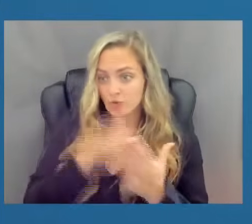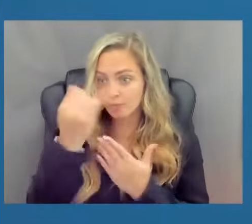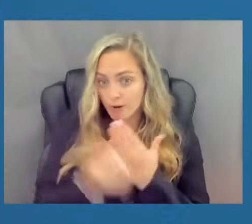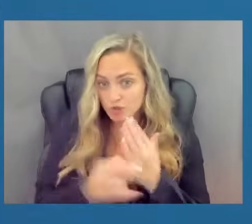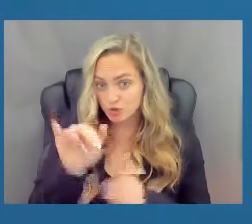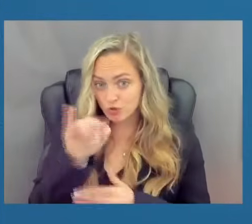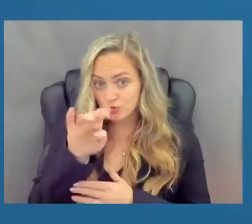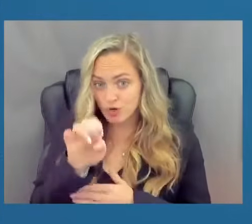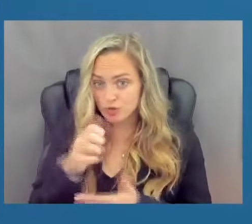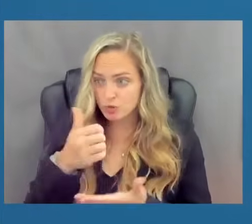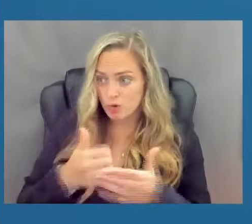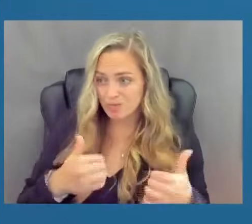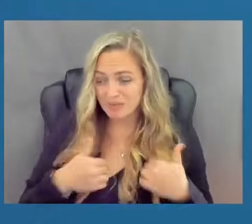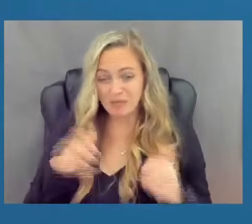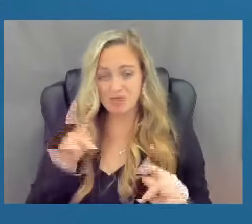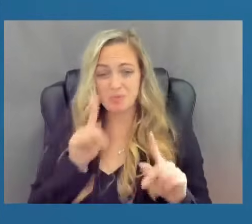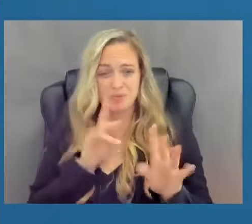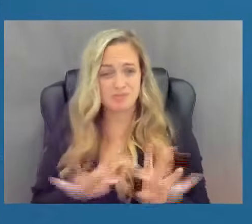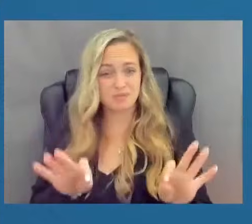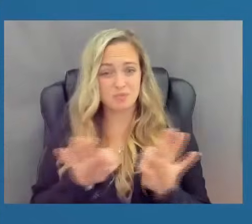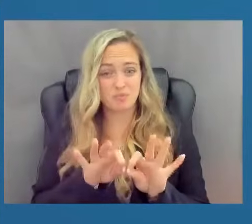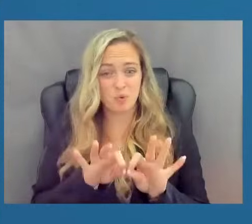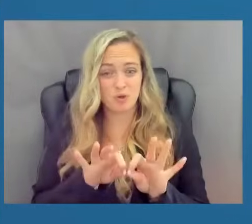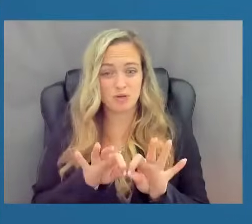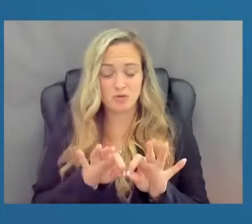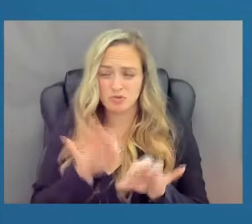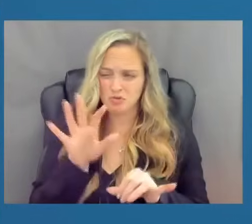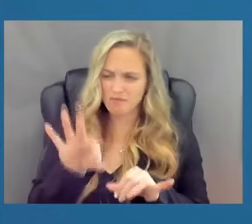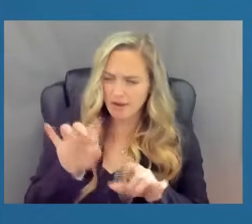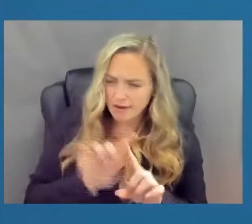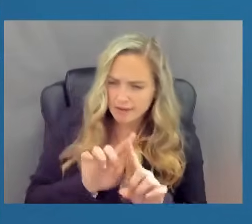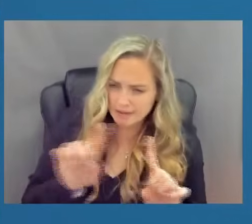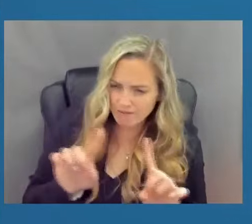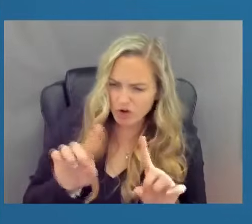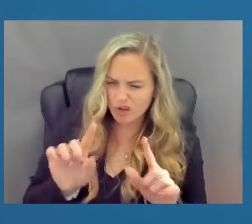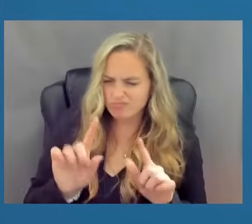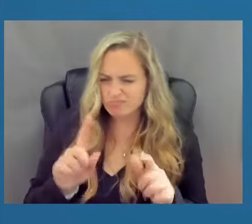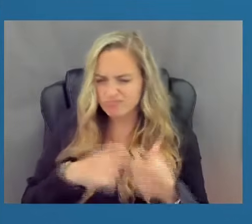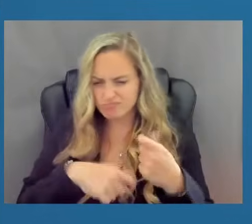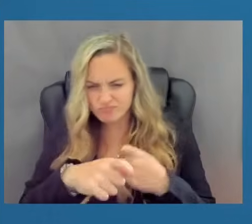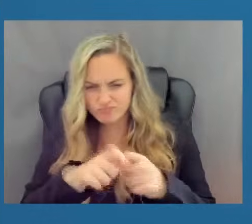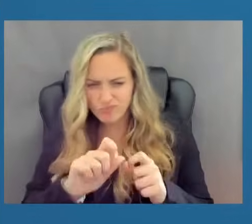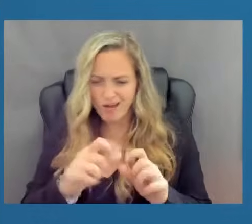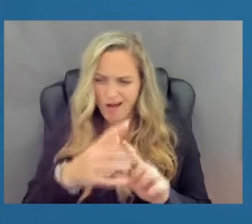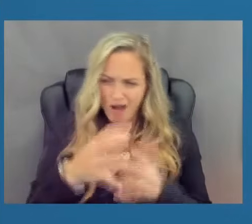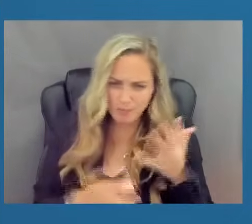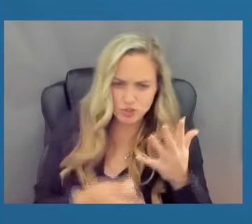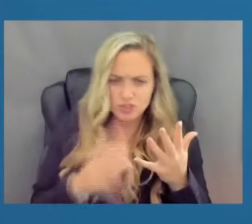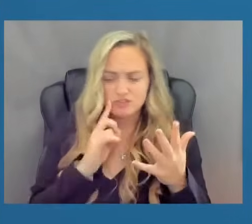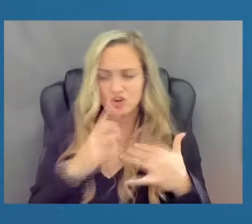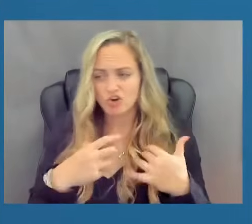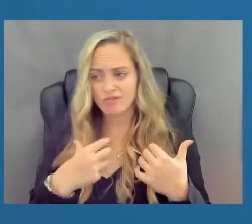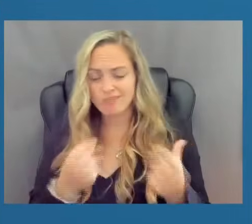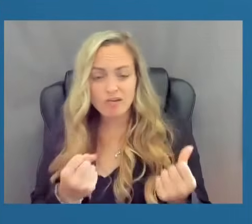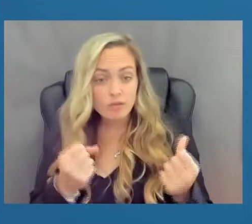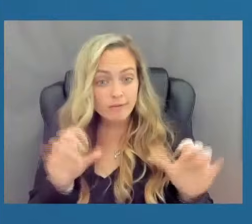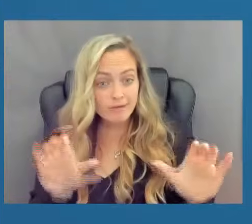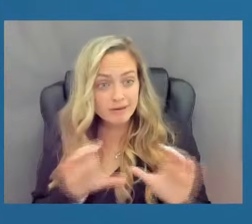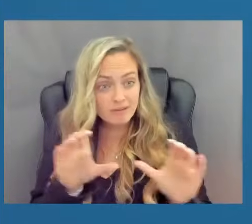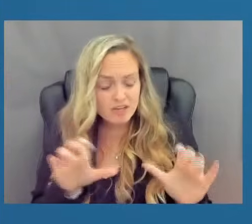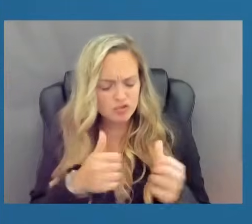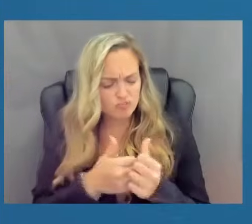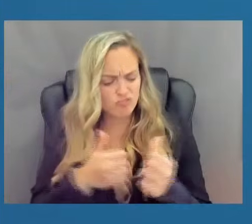people. This is so important to find alternatives to incarceration for them, to give them healthy activities, keep them away